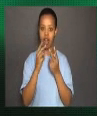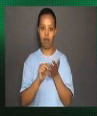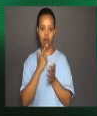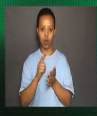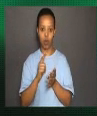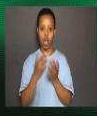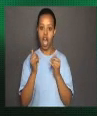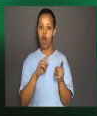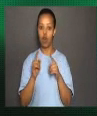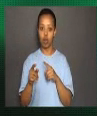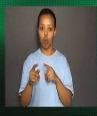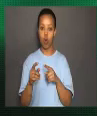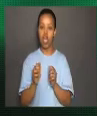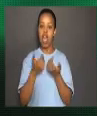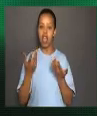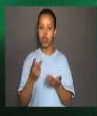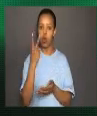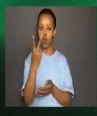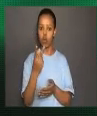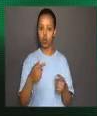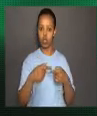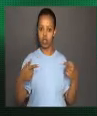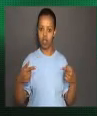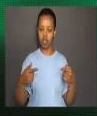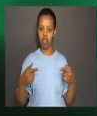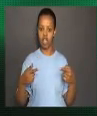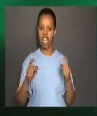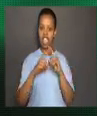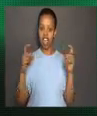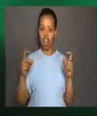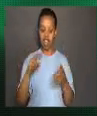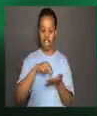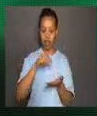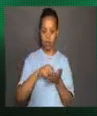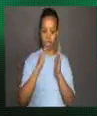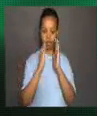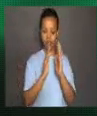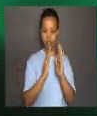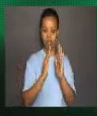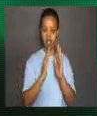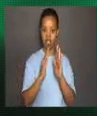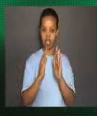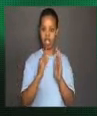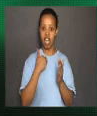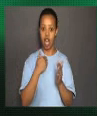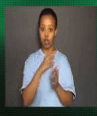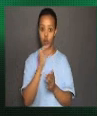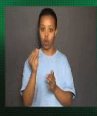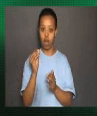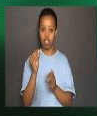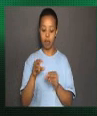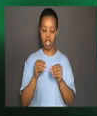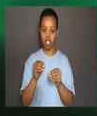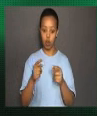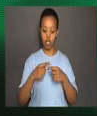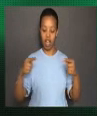Notice how the two strands are anti-parallel, running in opposite directions. This is